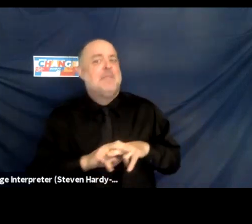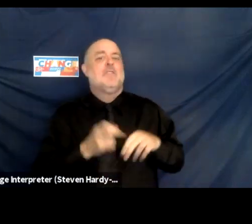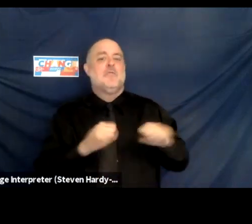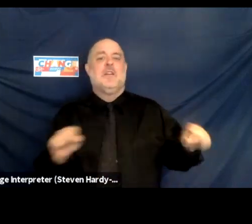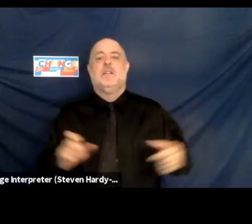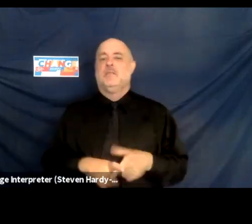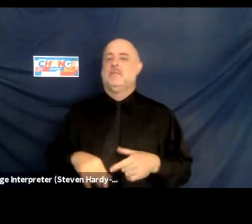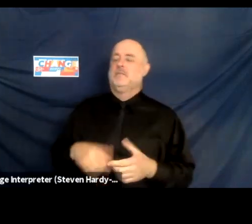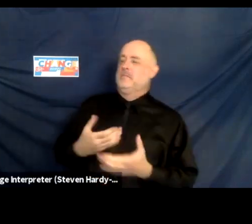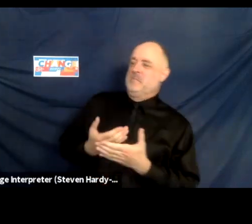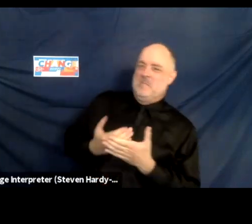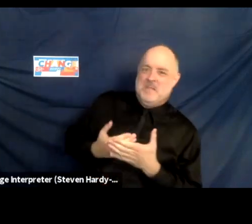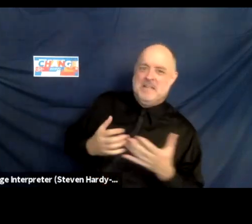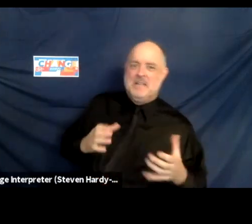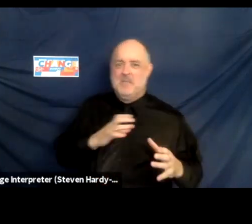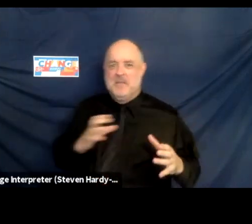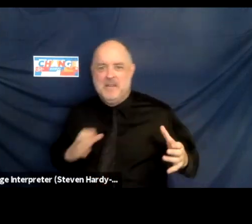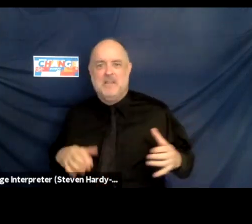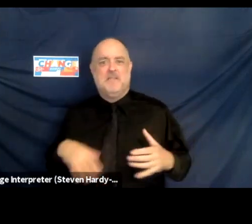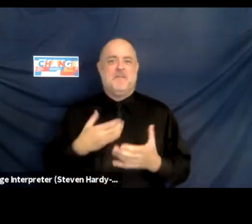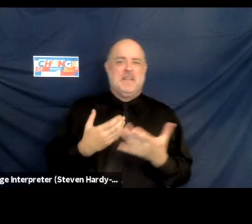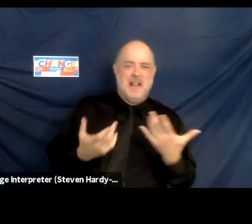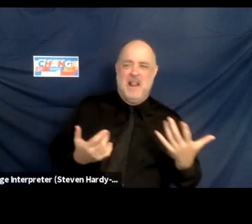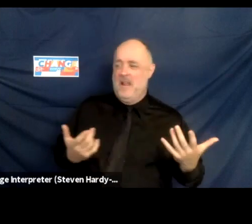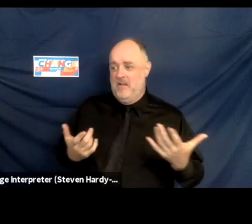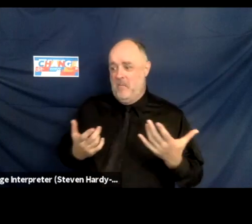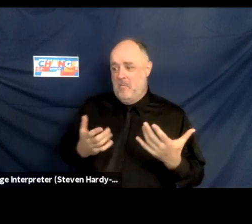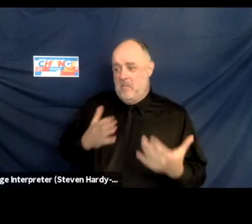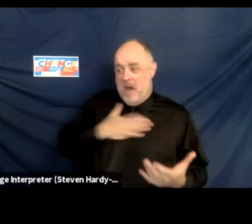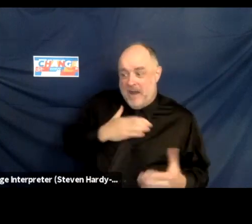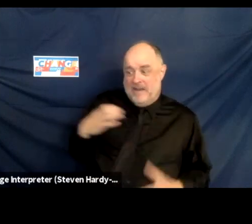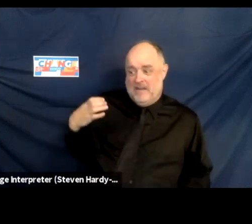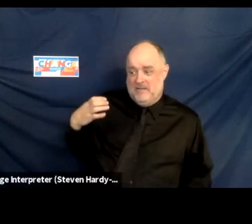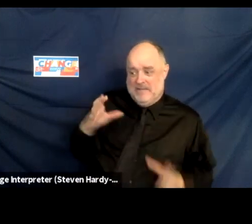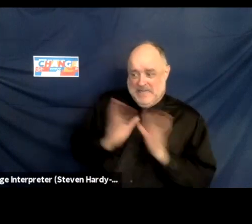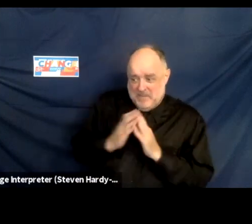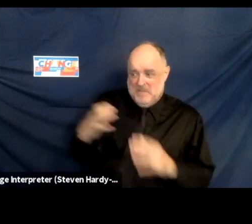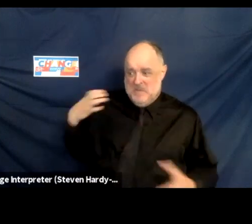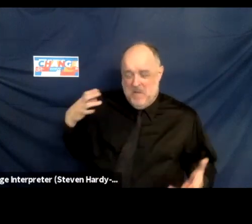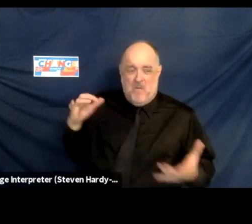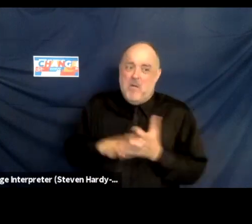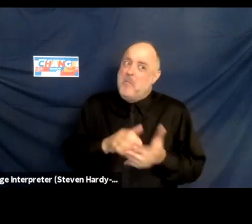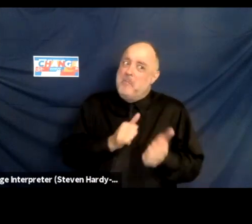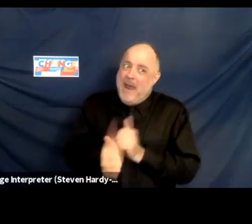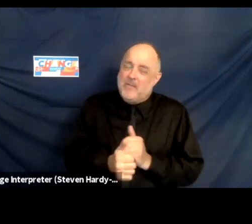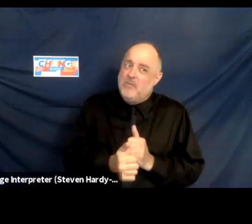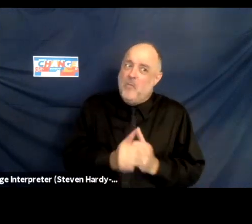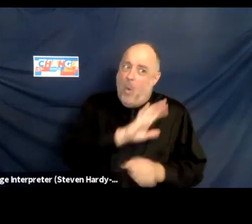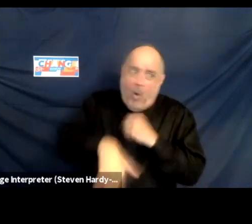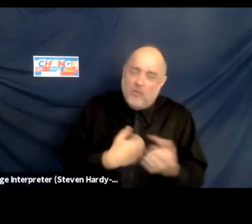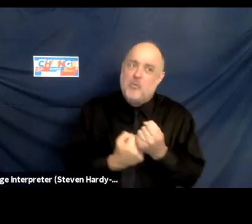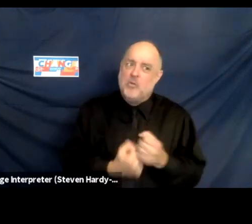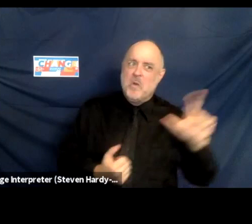Committee figures out how to pay for this. We're the only committee that acted unanimously, waited for a year and a half for the other committees to do something. They didn't. Now we get to start all over